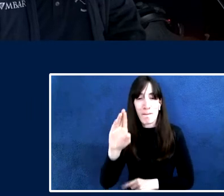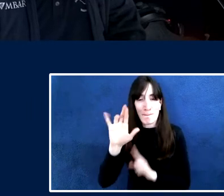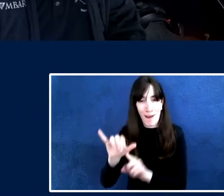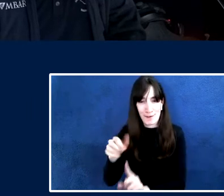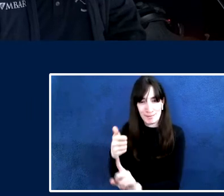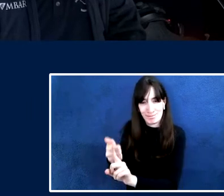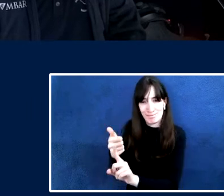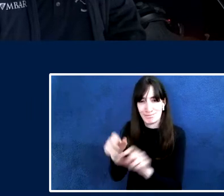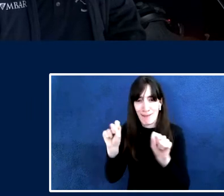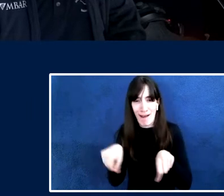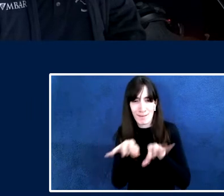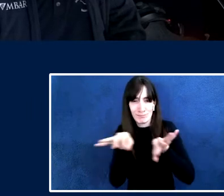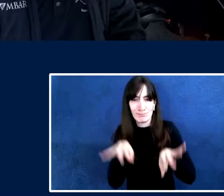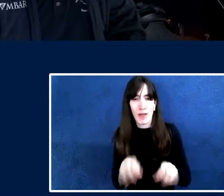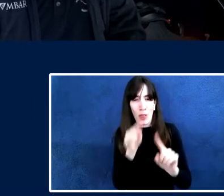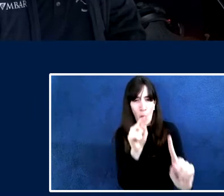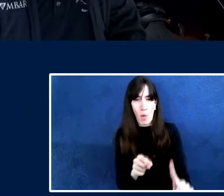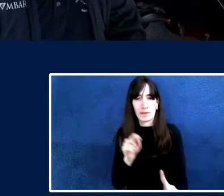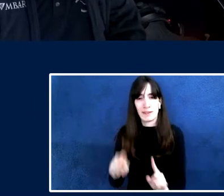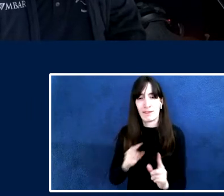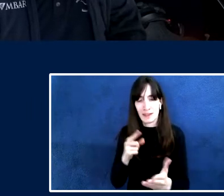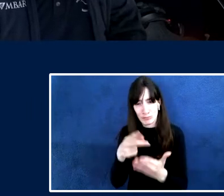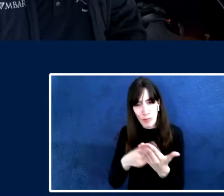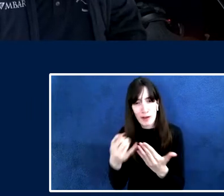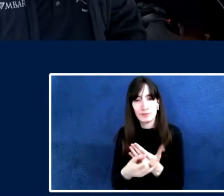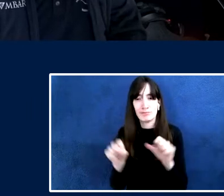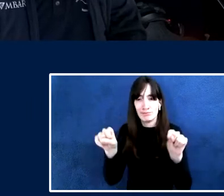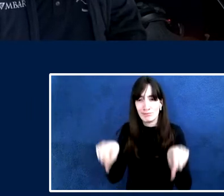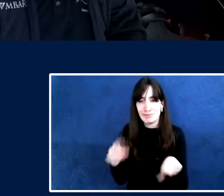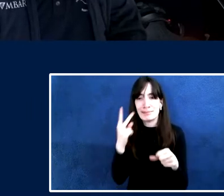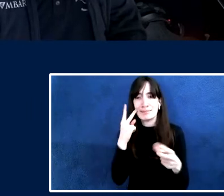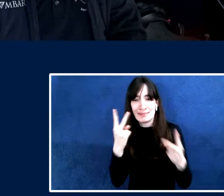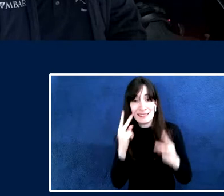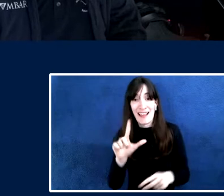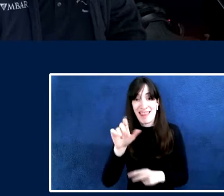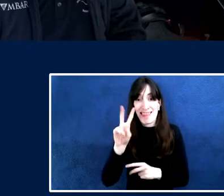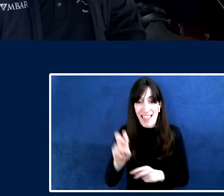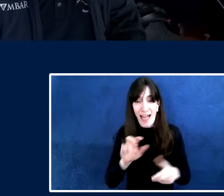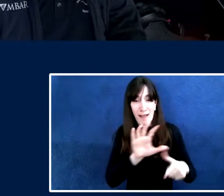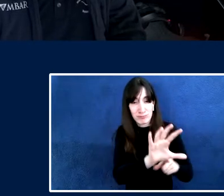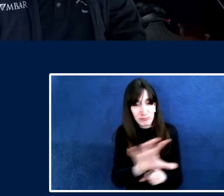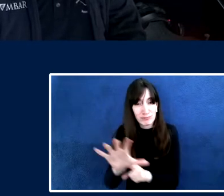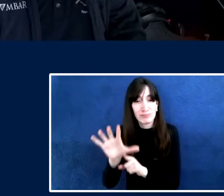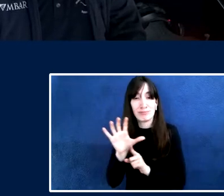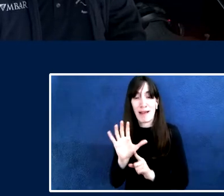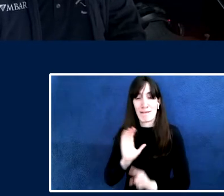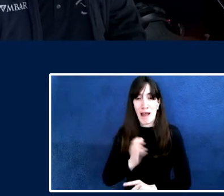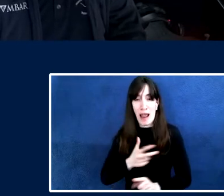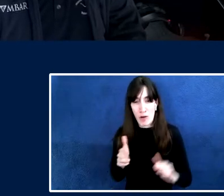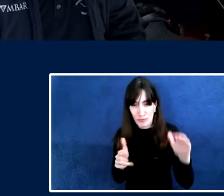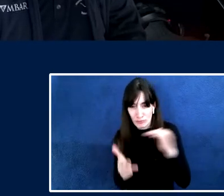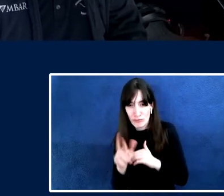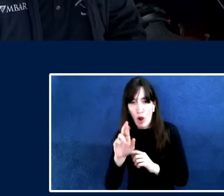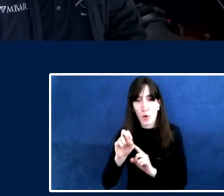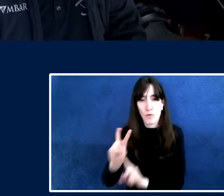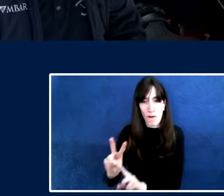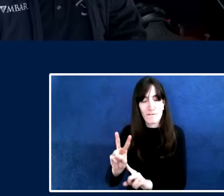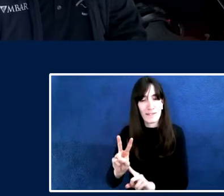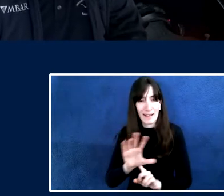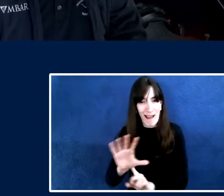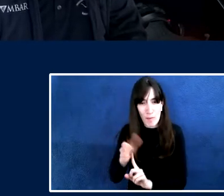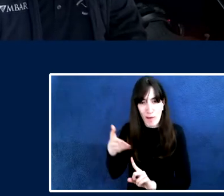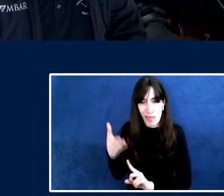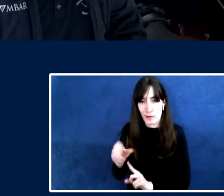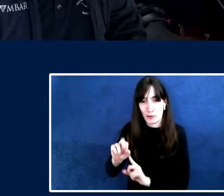the goals of this expedition, you'll be seeing live footage from our ROV's cameras at Sur Ridge. And don't forget to type